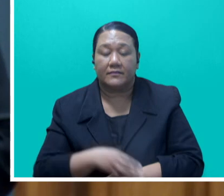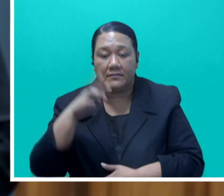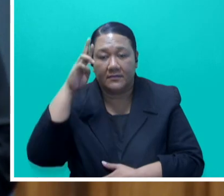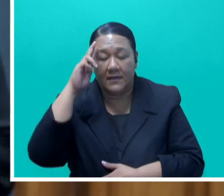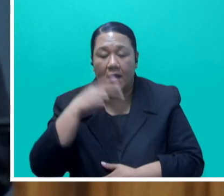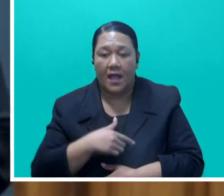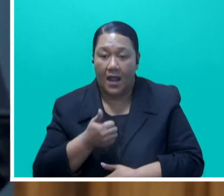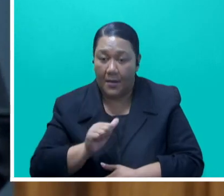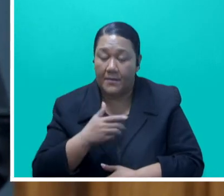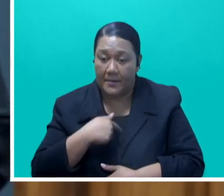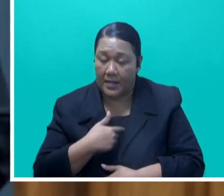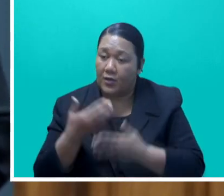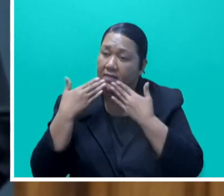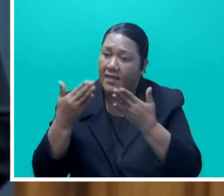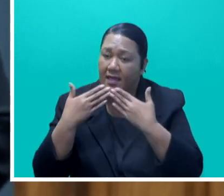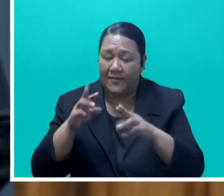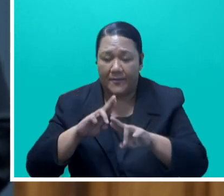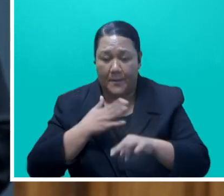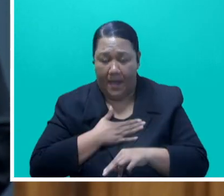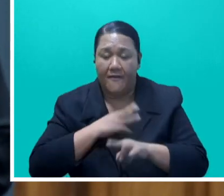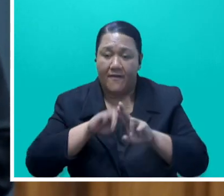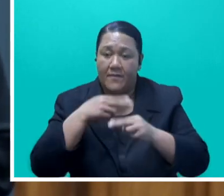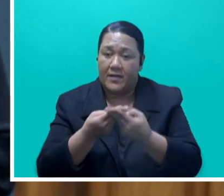my relatives